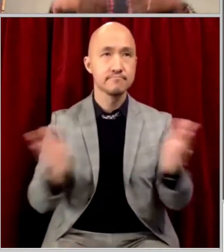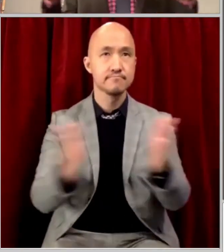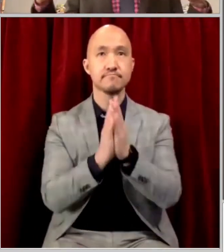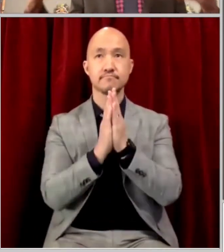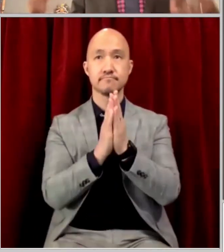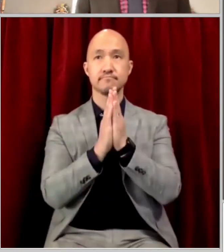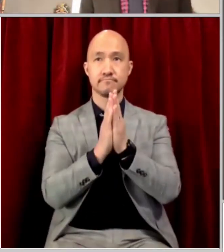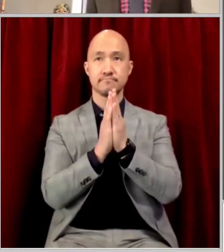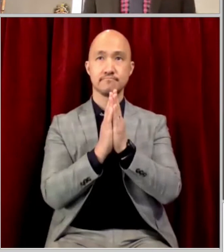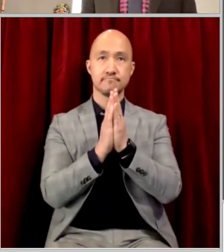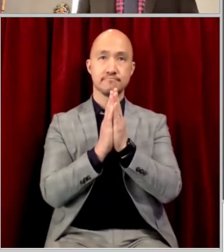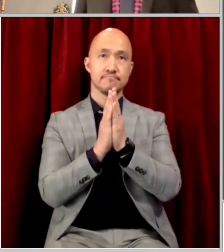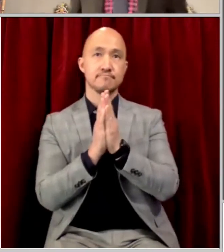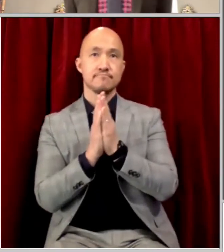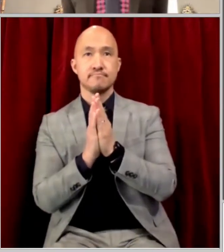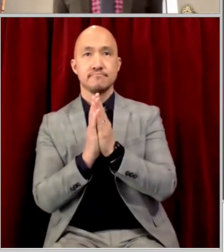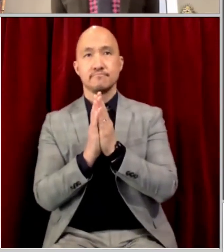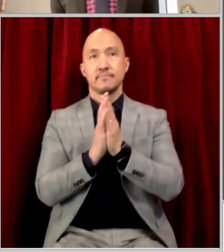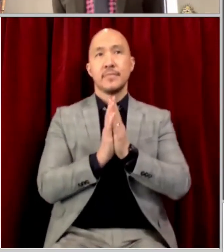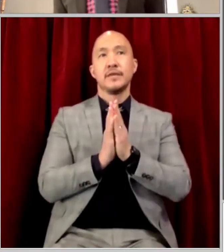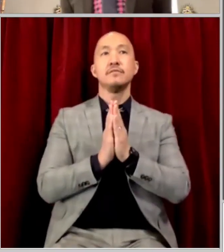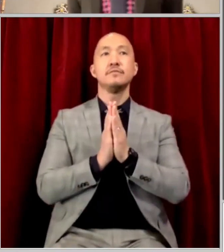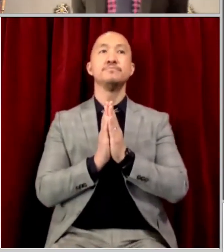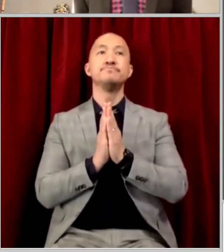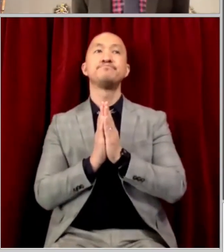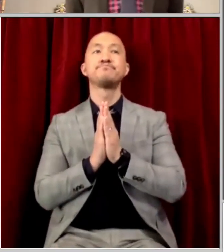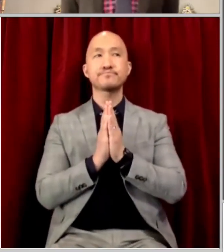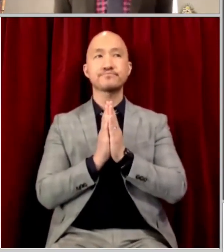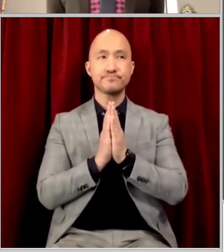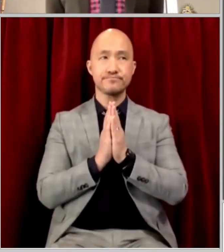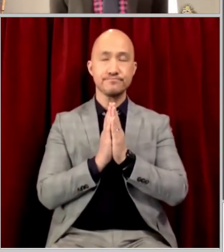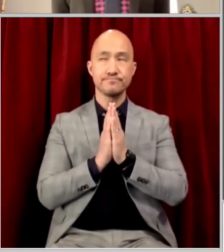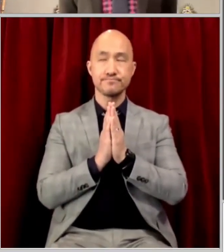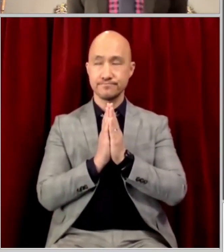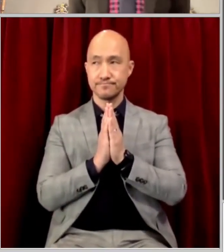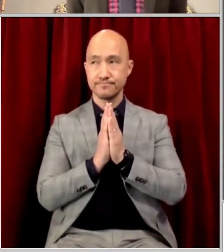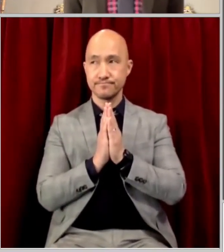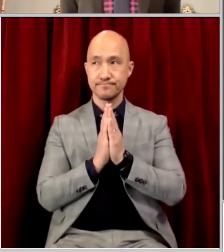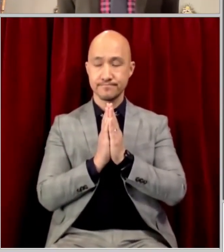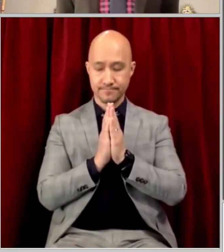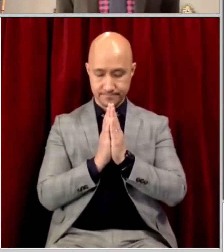just now, but we hope we can continue to pray for them and lift them up. Please bow with me.